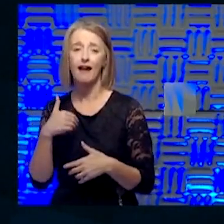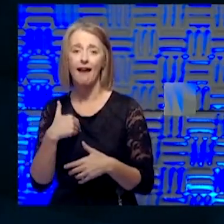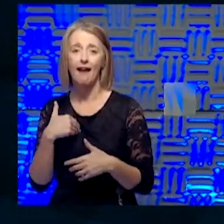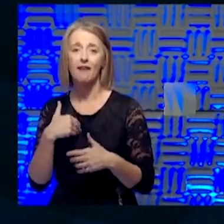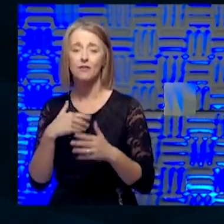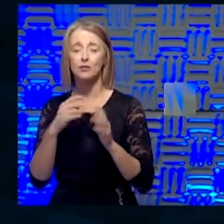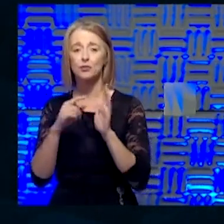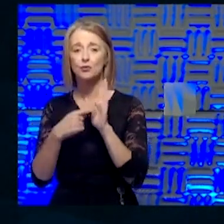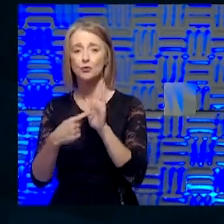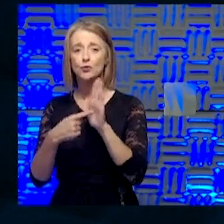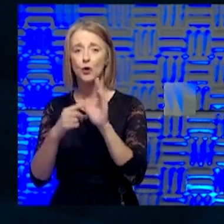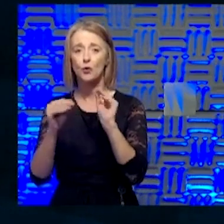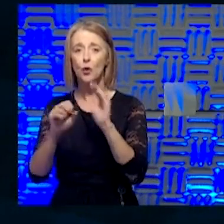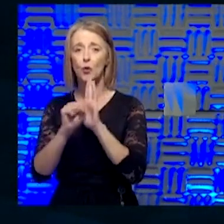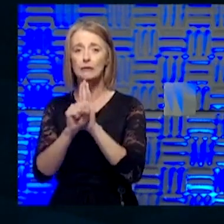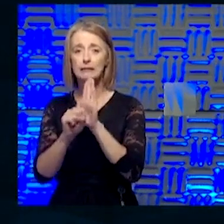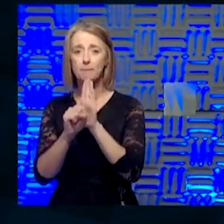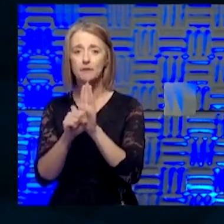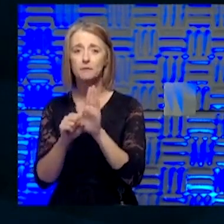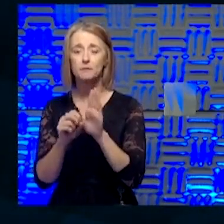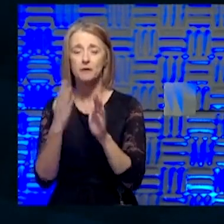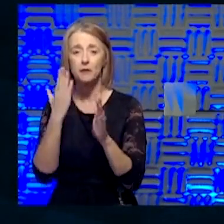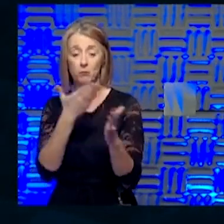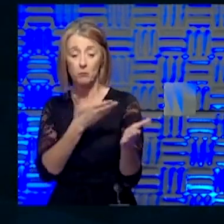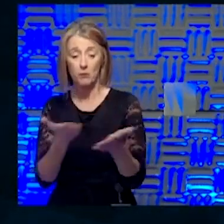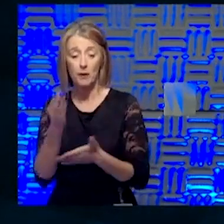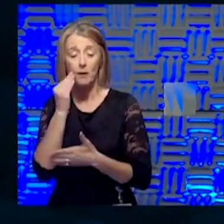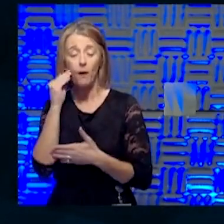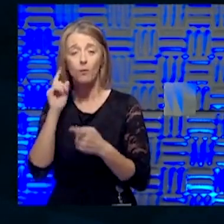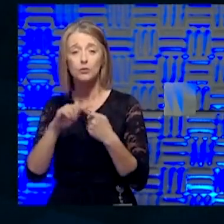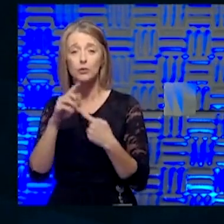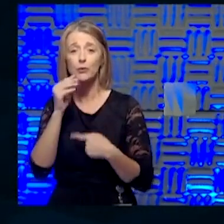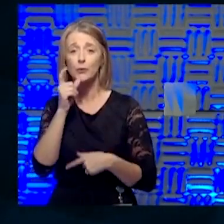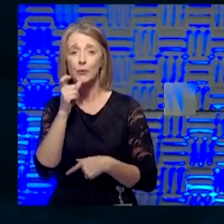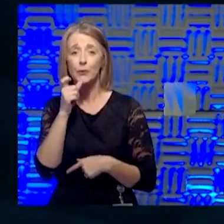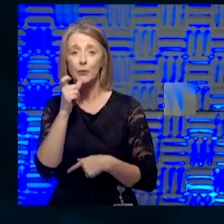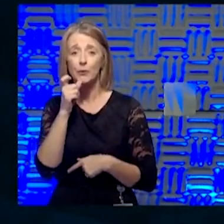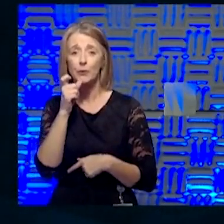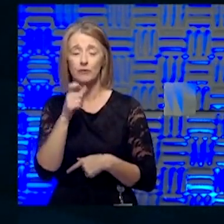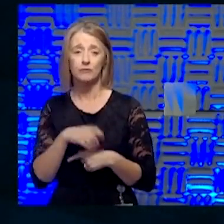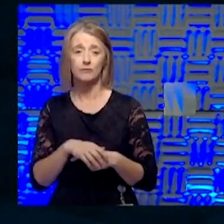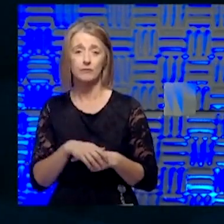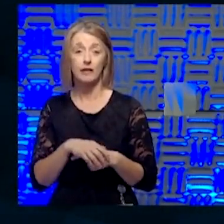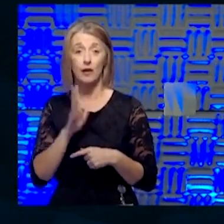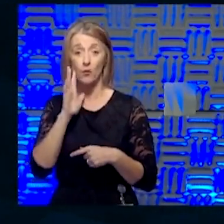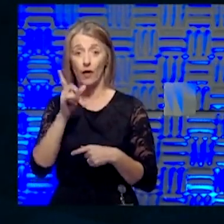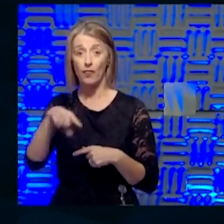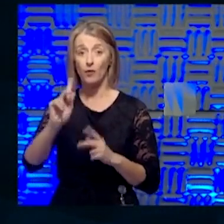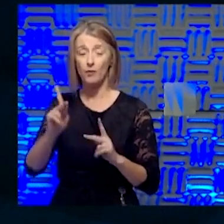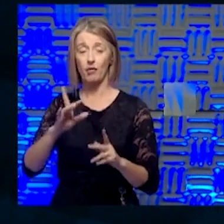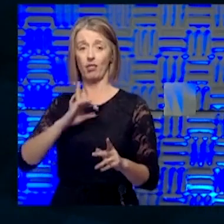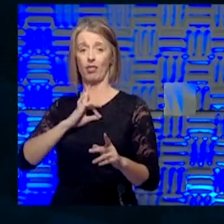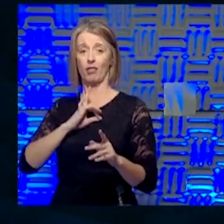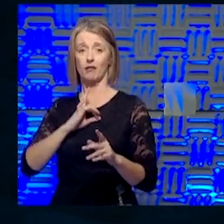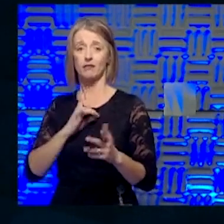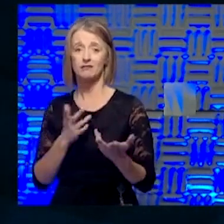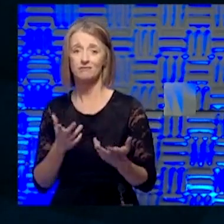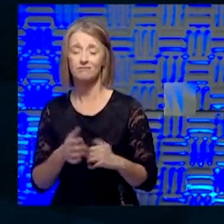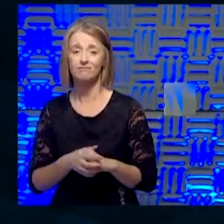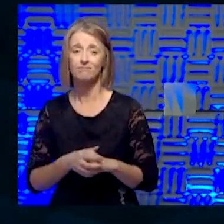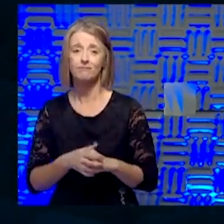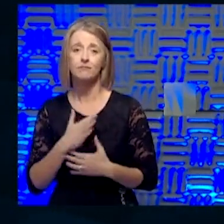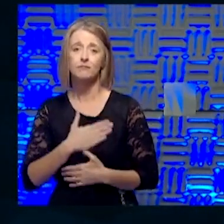don't know who you're going to take it home to. And you don't know who those people are going to take it to.